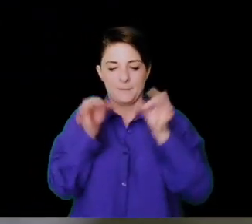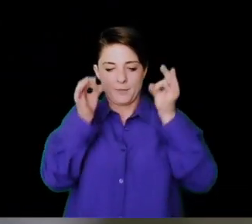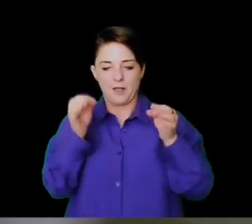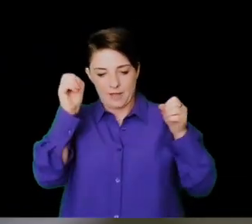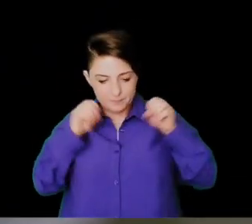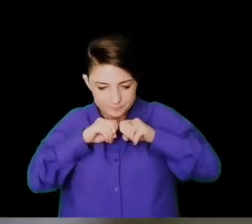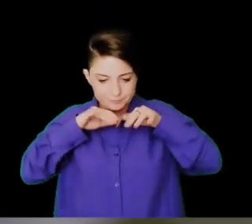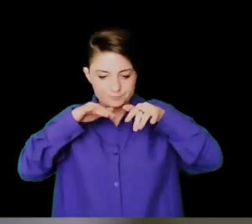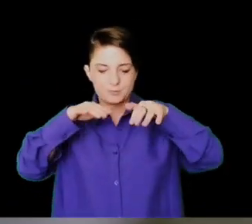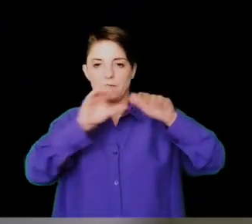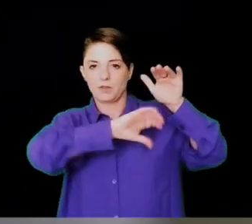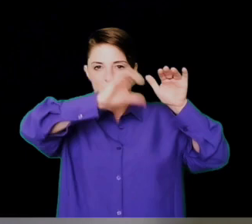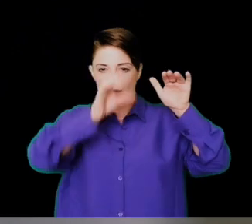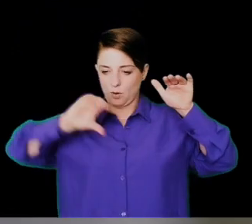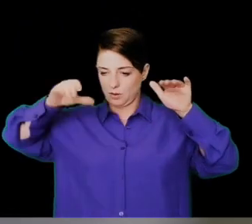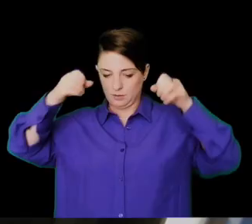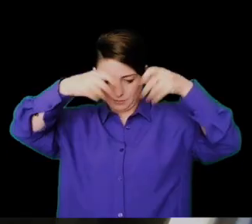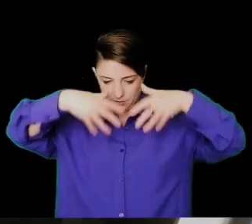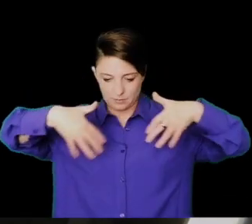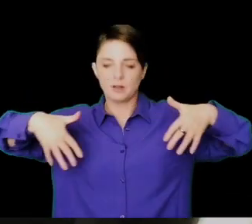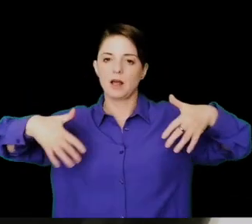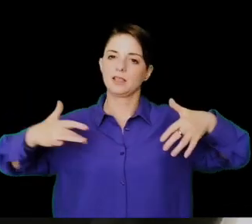Solent, giving them the best chance of survival.